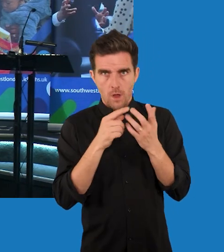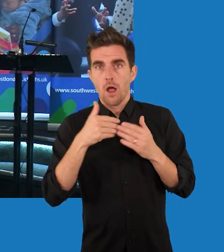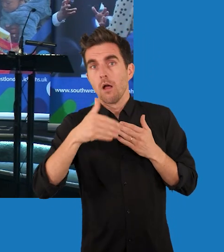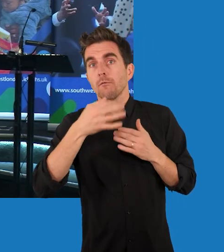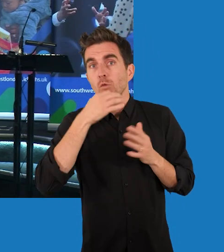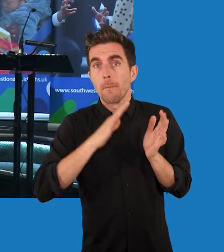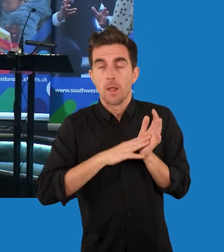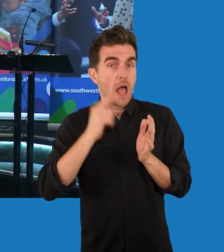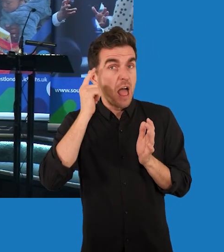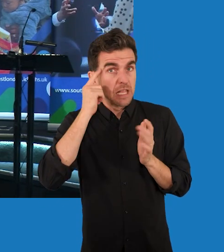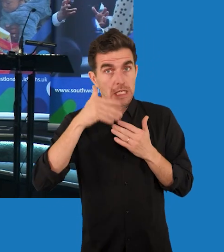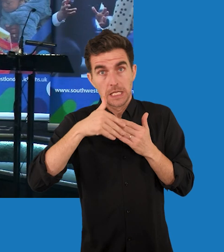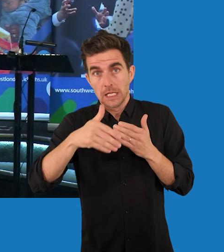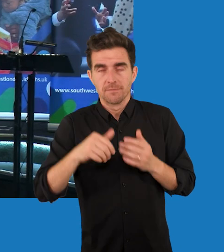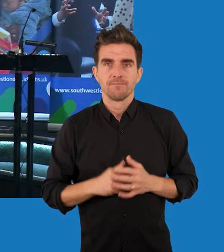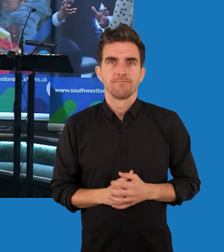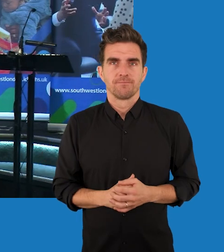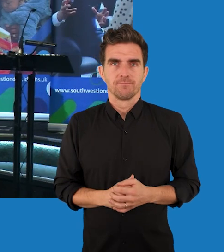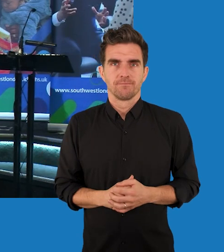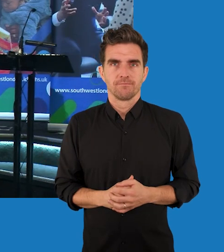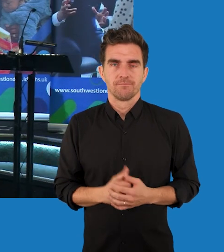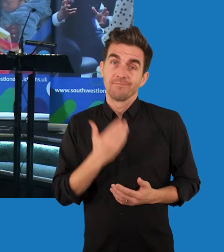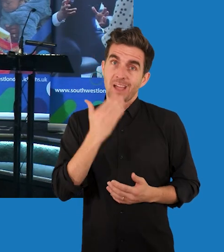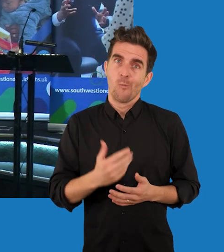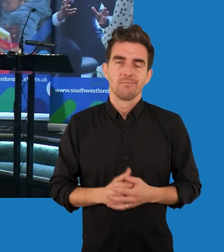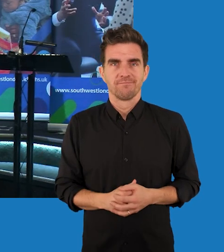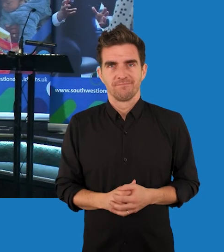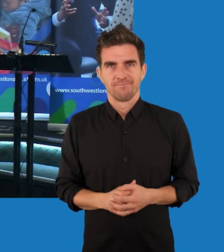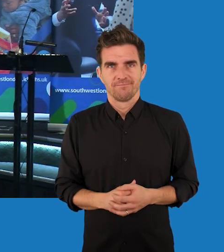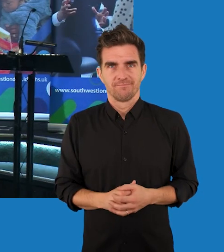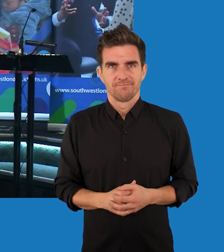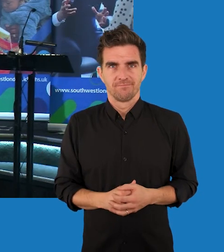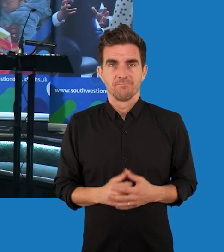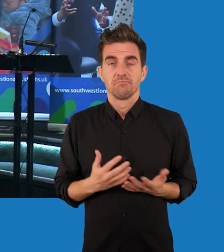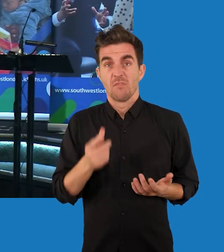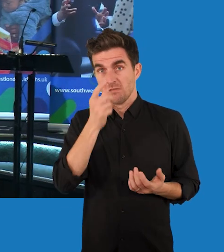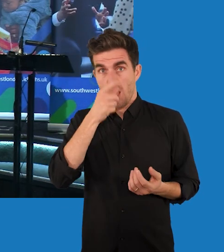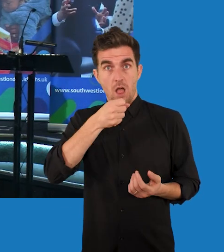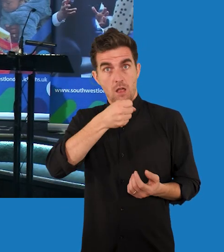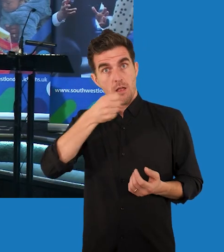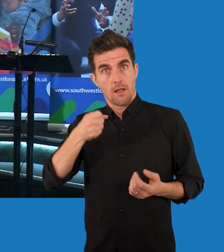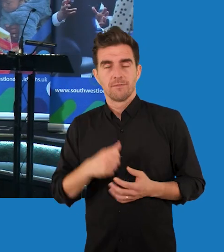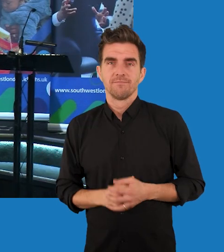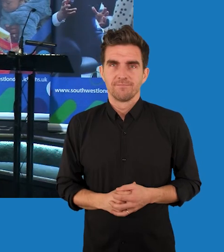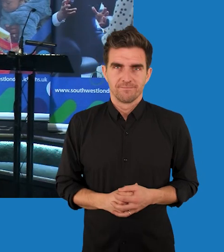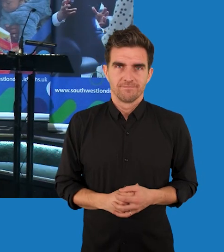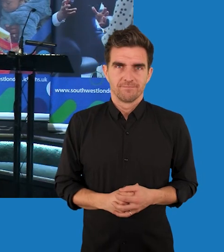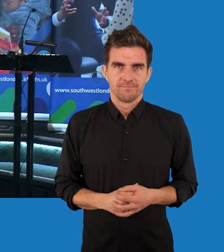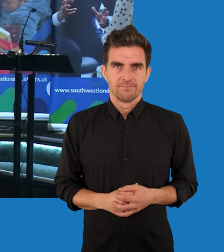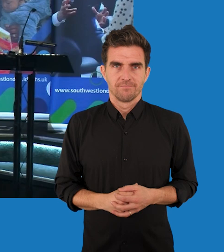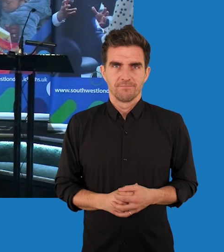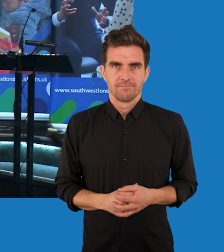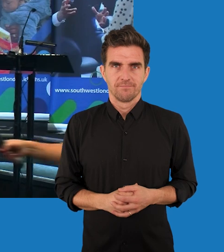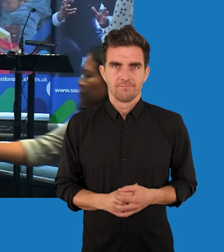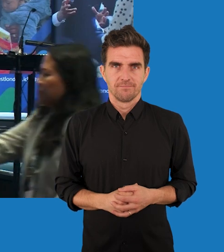we do that over the next few months, I think. Thank you for that. Thank you, Sarah. And Sarah, could you pass your microphone